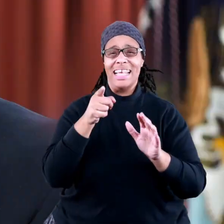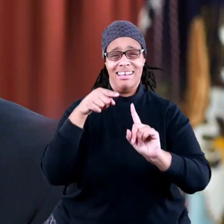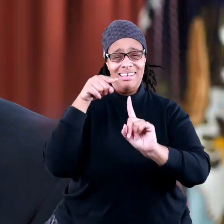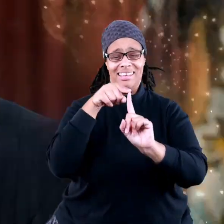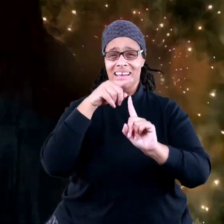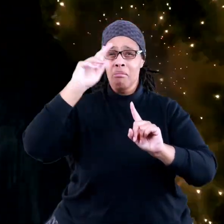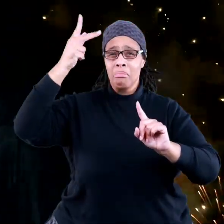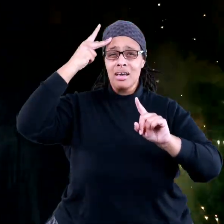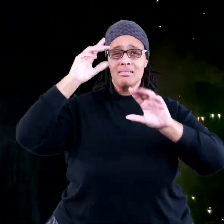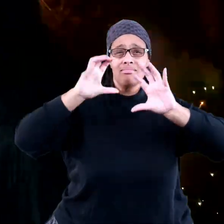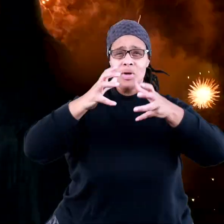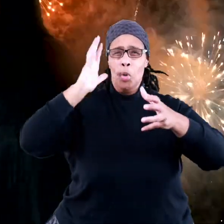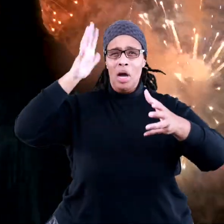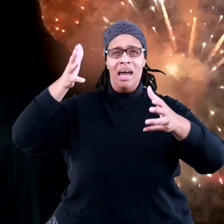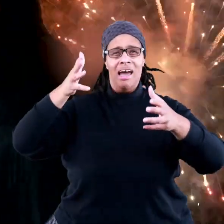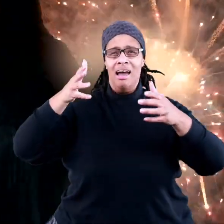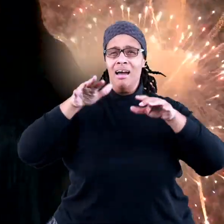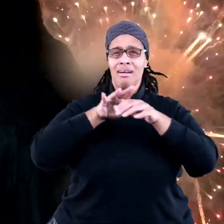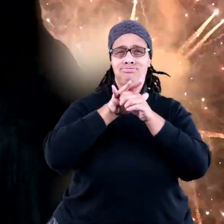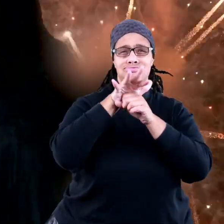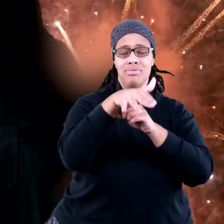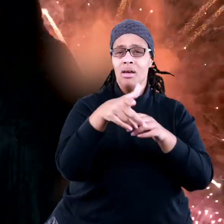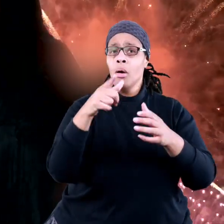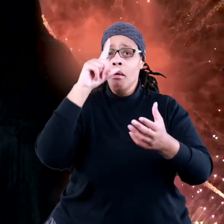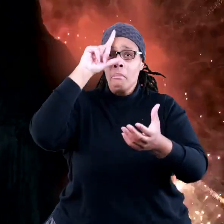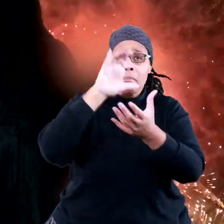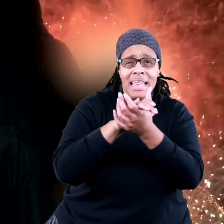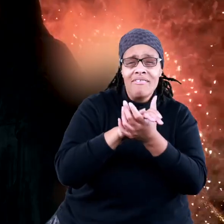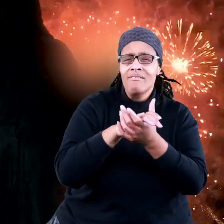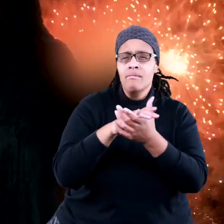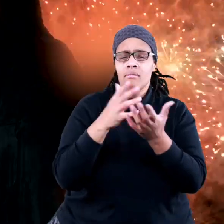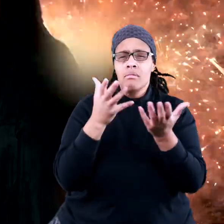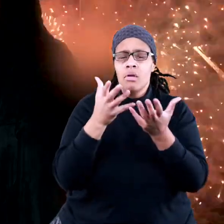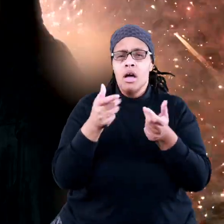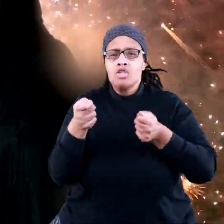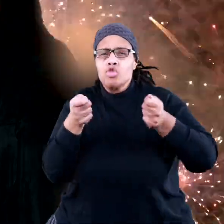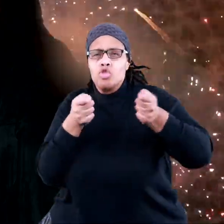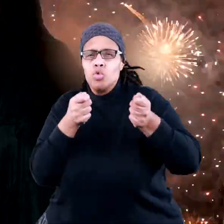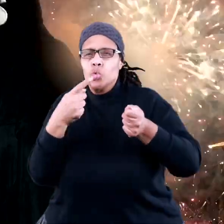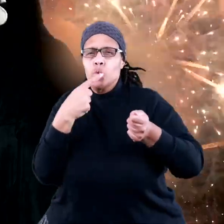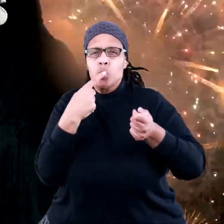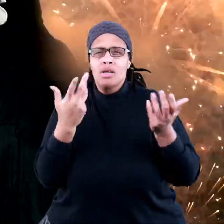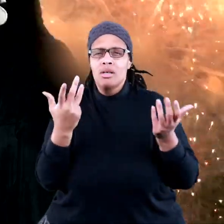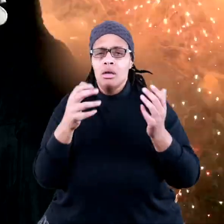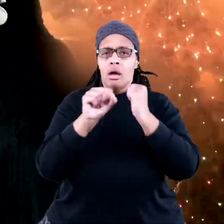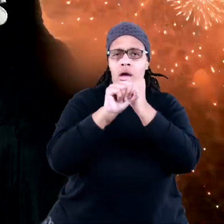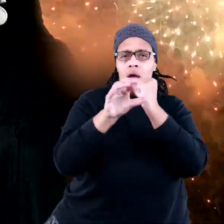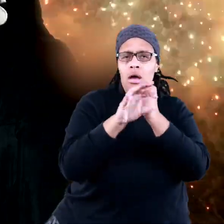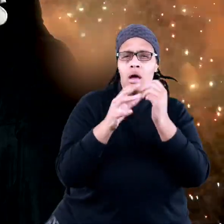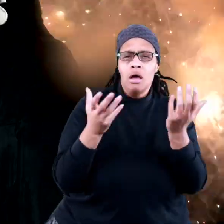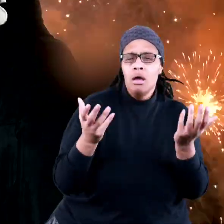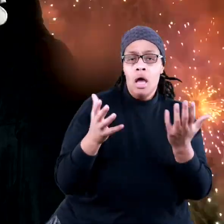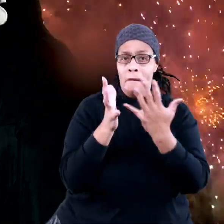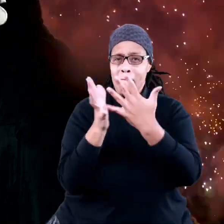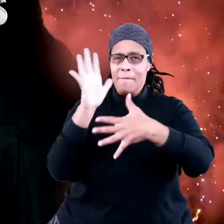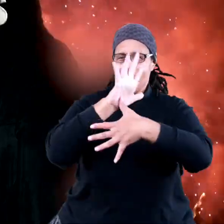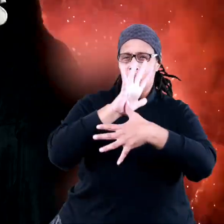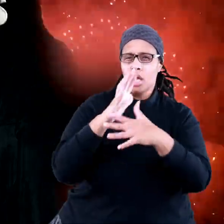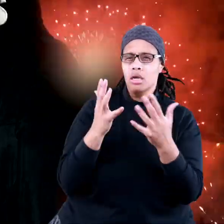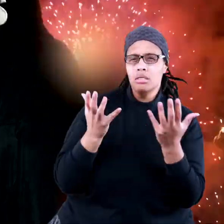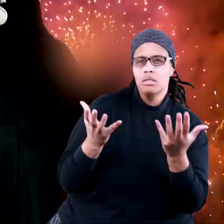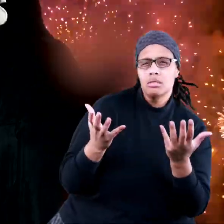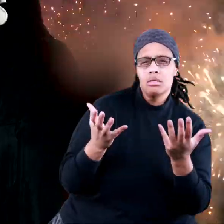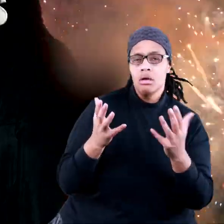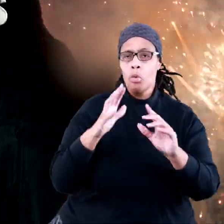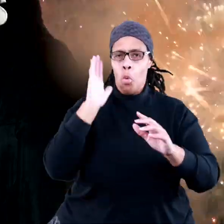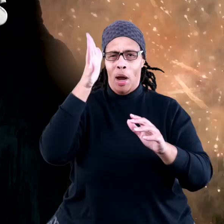will always be political parties, but what they believe in, who's in charge, how they campaign, and what their